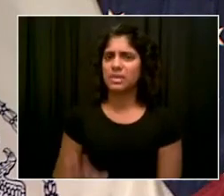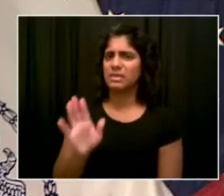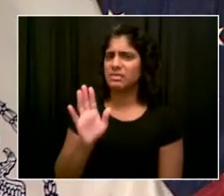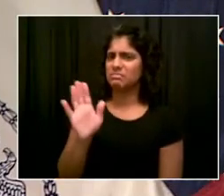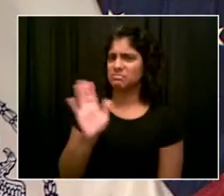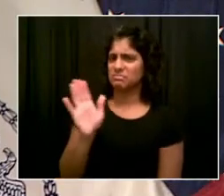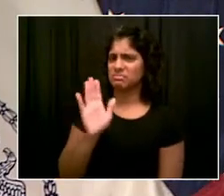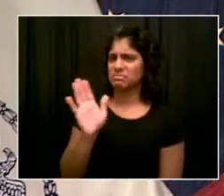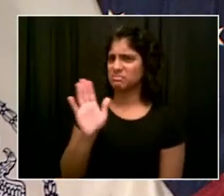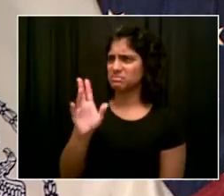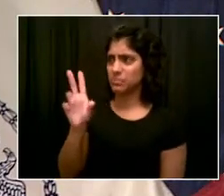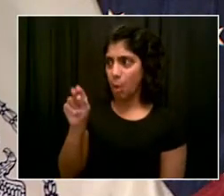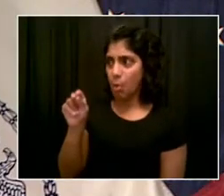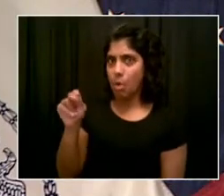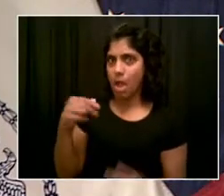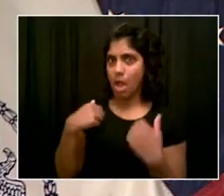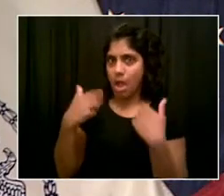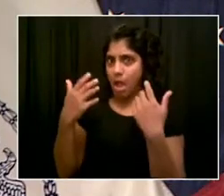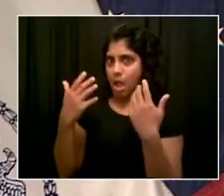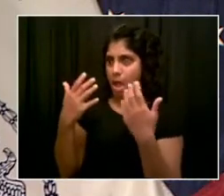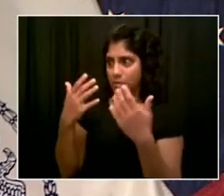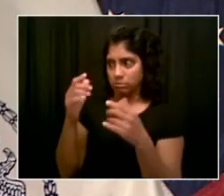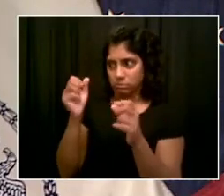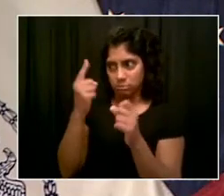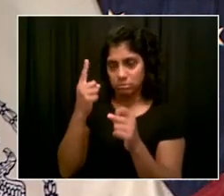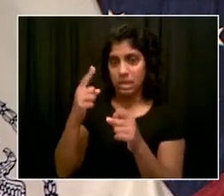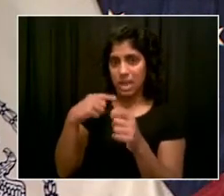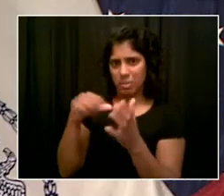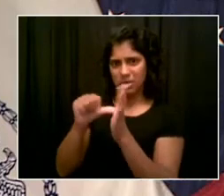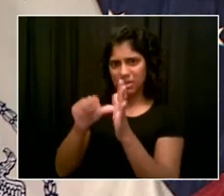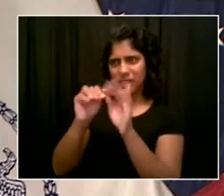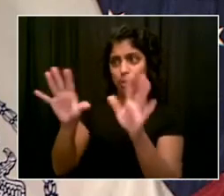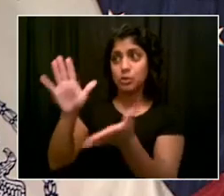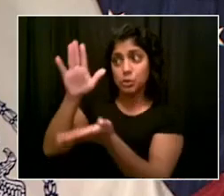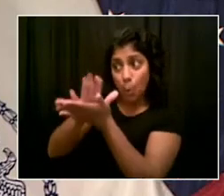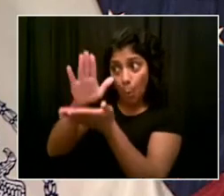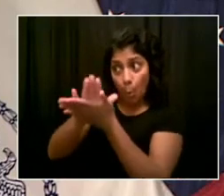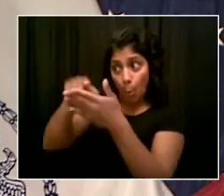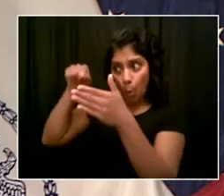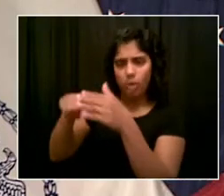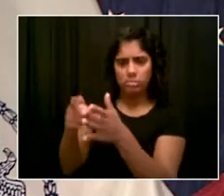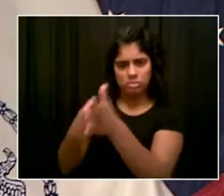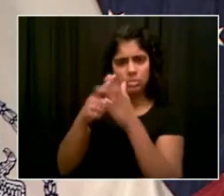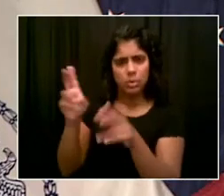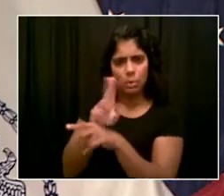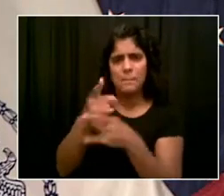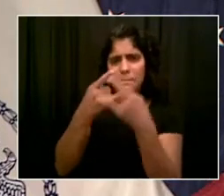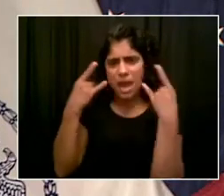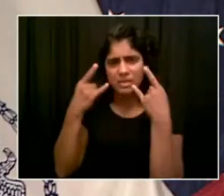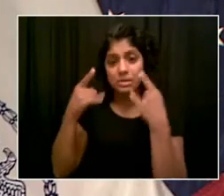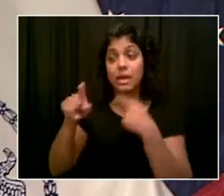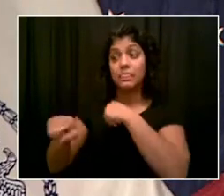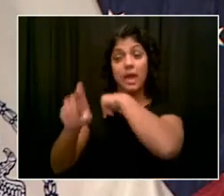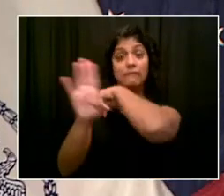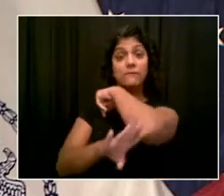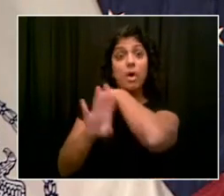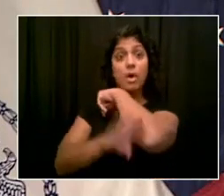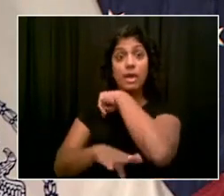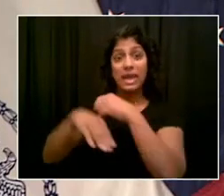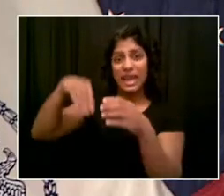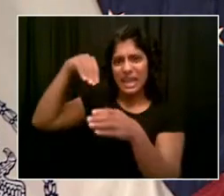It's indoors. It's a lot of people together. Outdoors versus indoors. Andrew, you've been covering this story nonstop. Night and